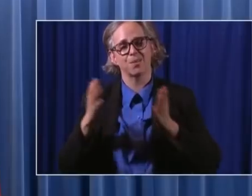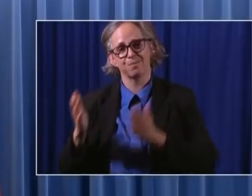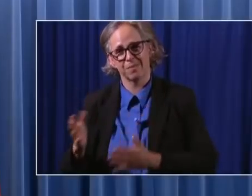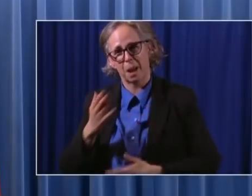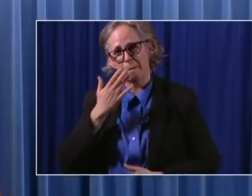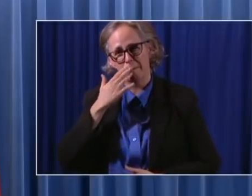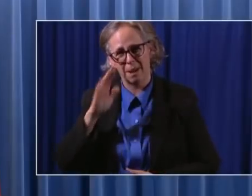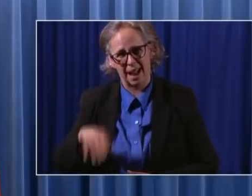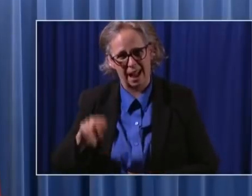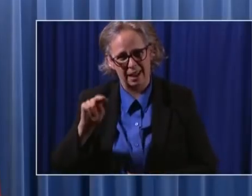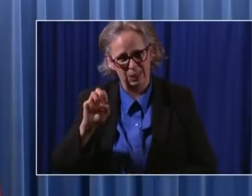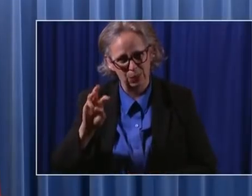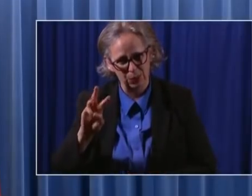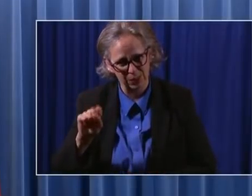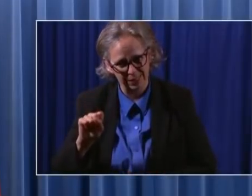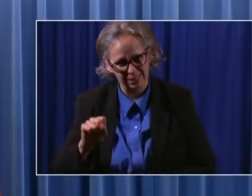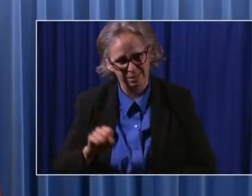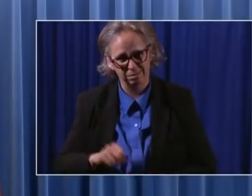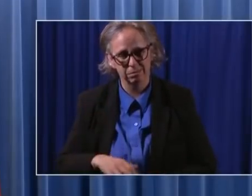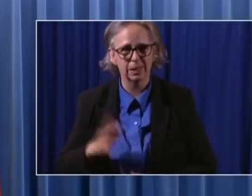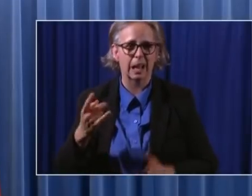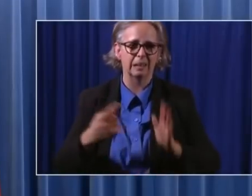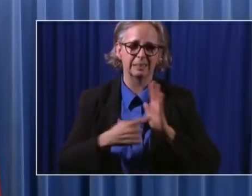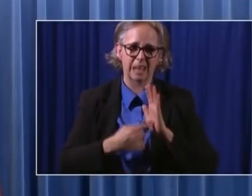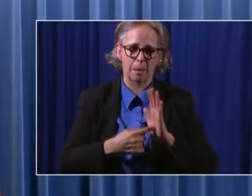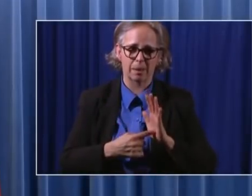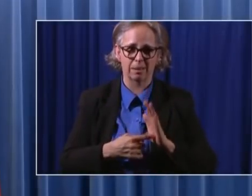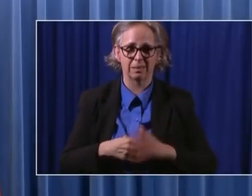what we saw, for example, in Hamilton County,